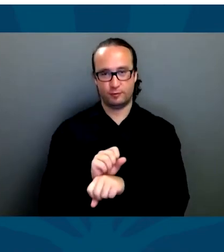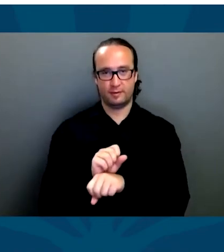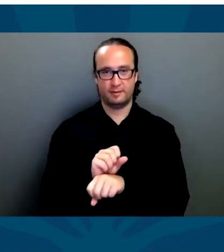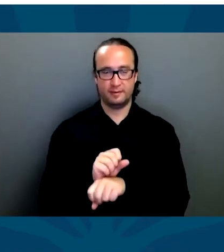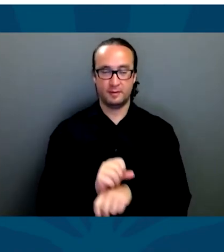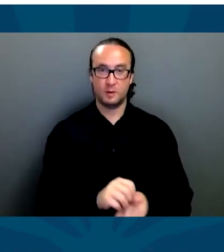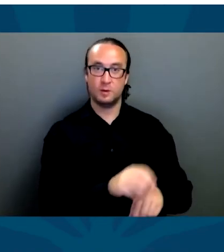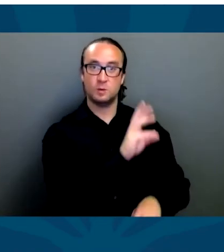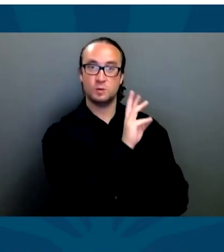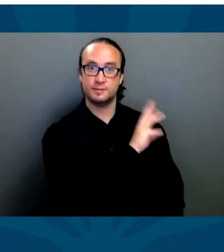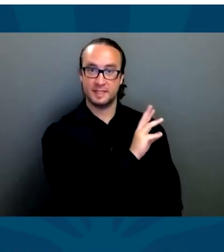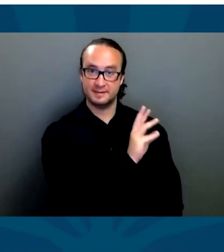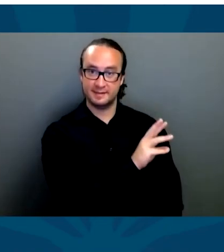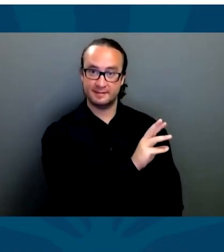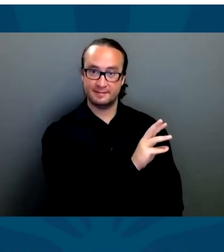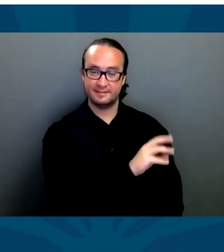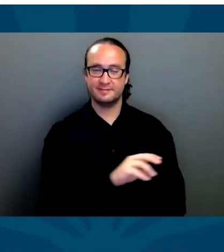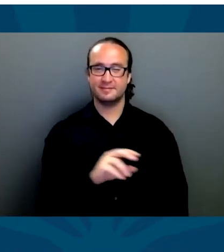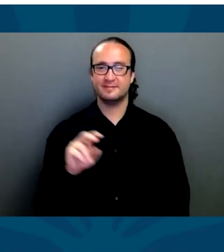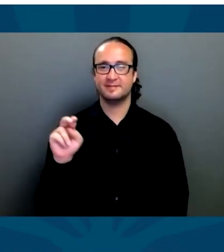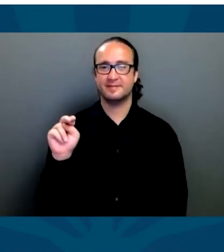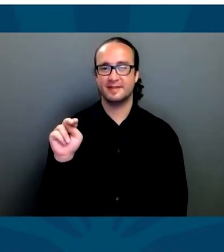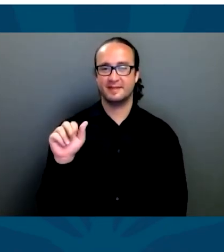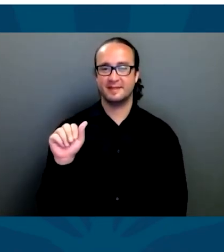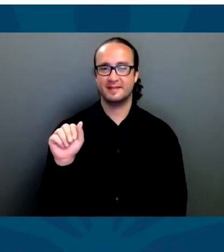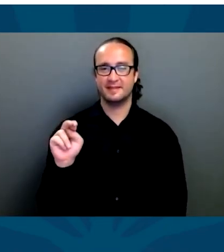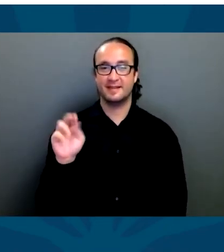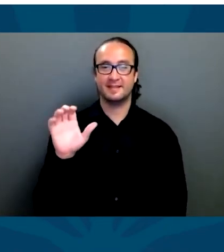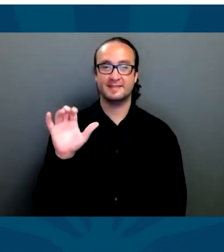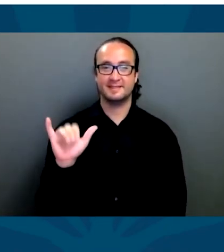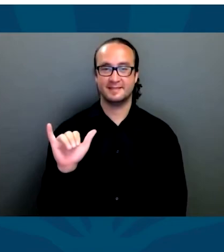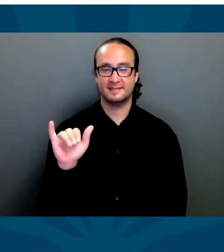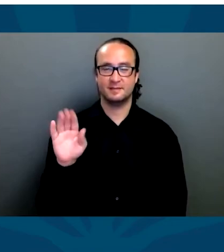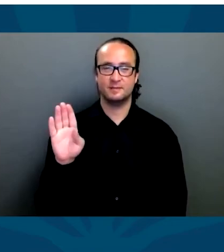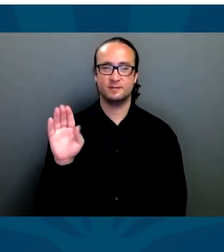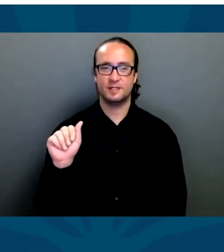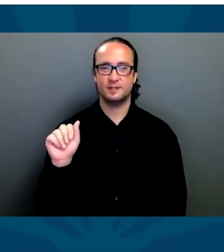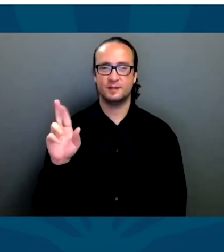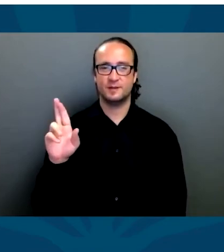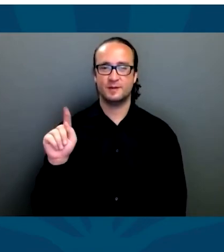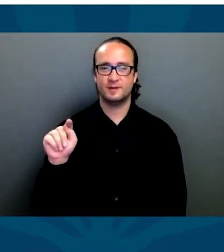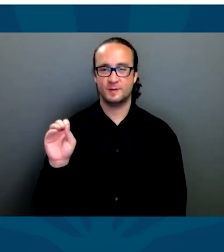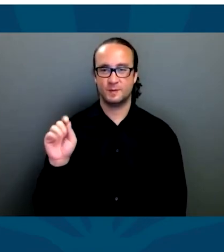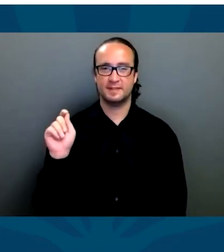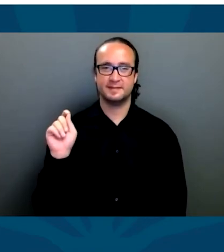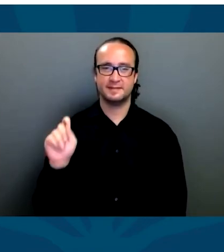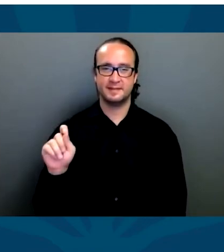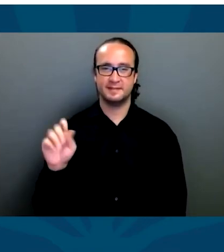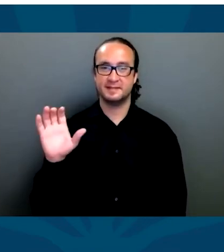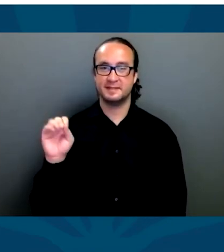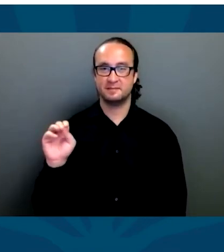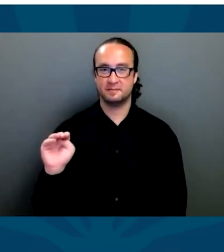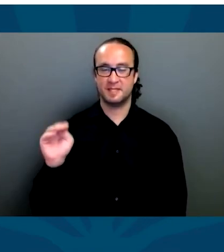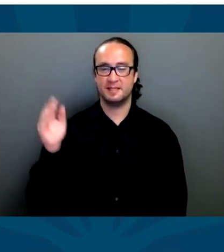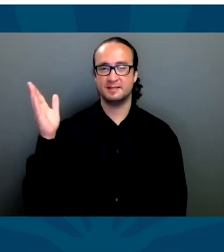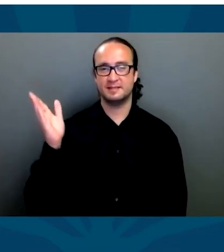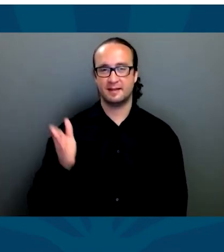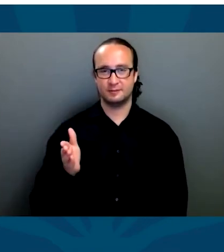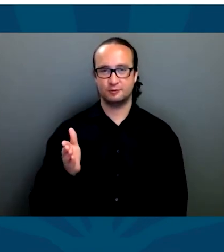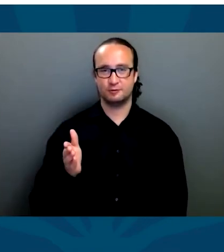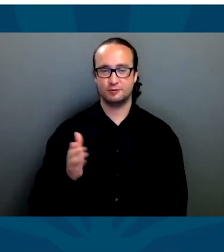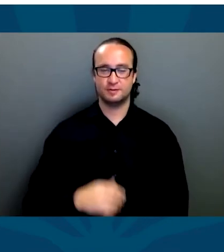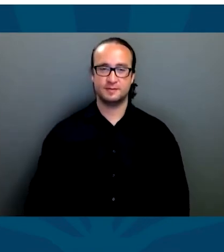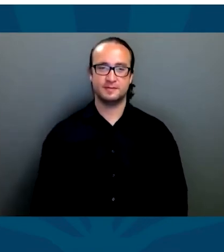traditional website nancy bartow dot com forward slash